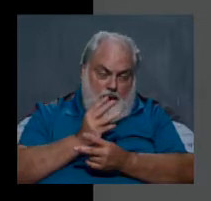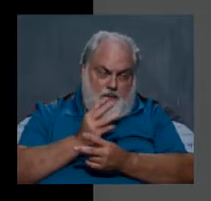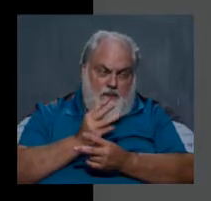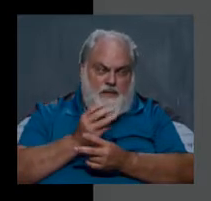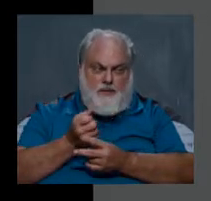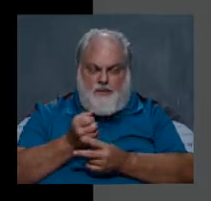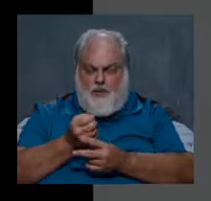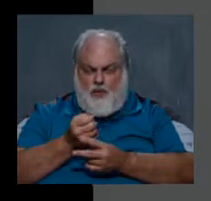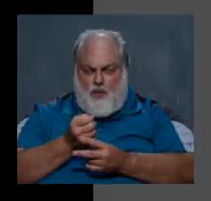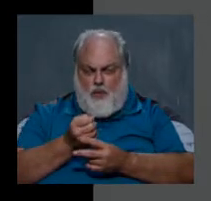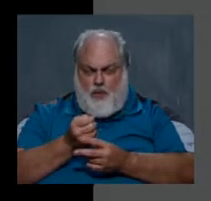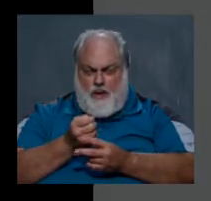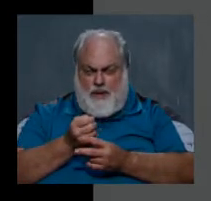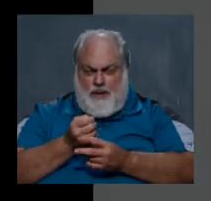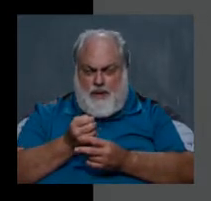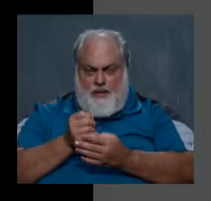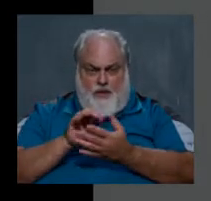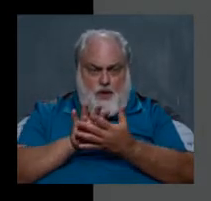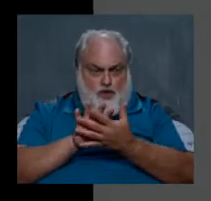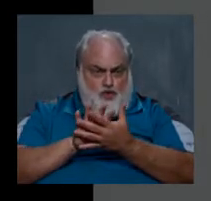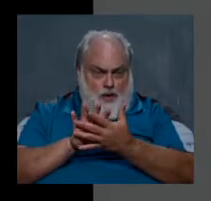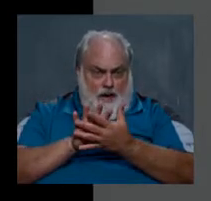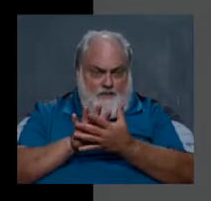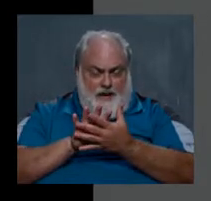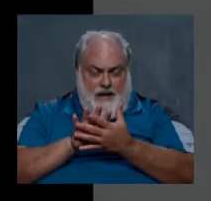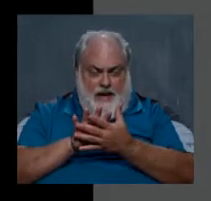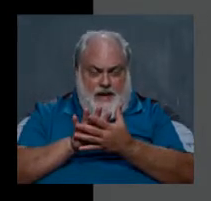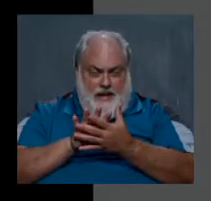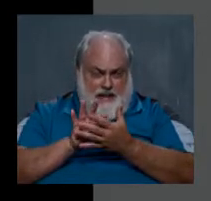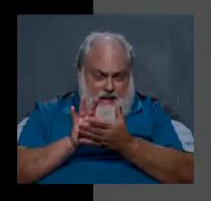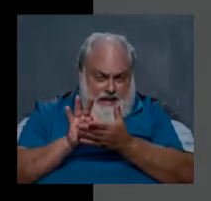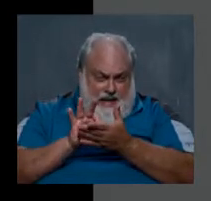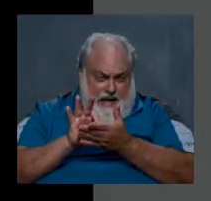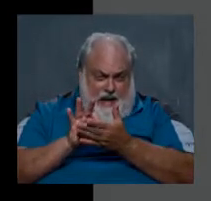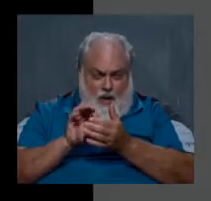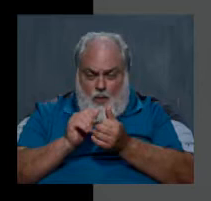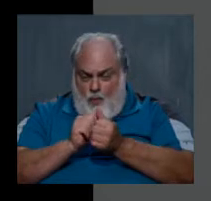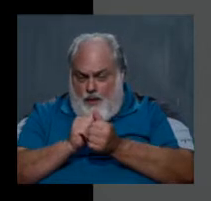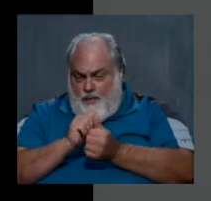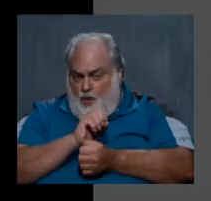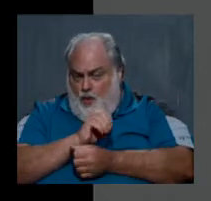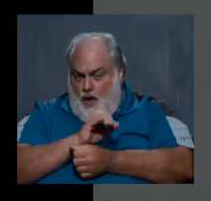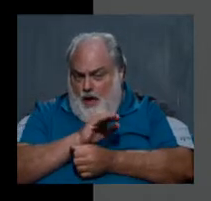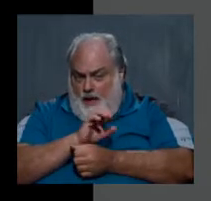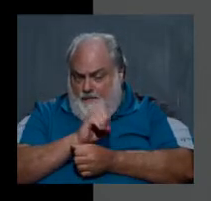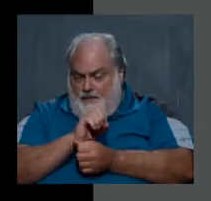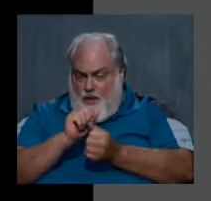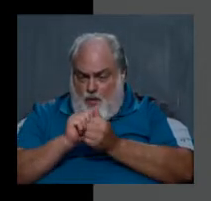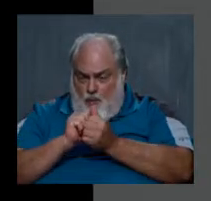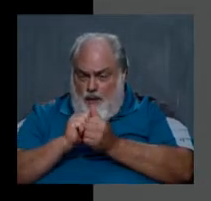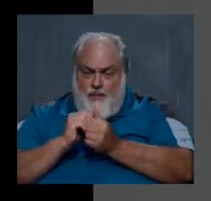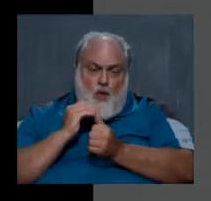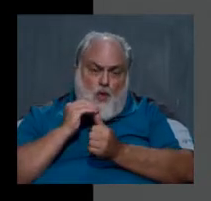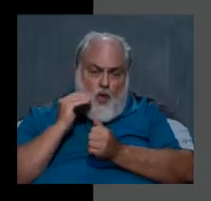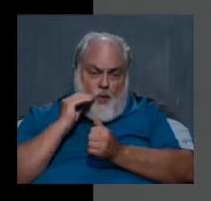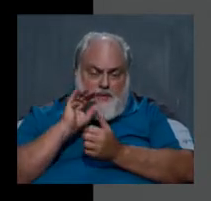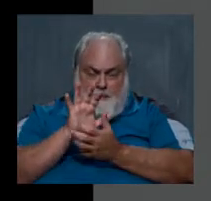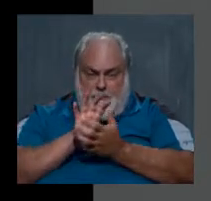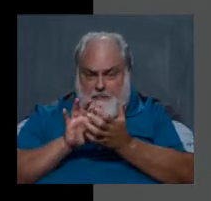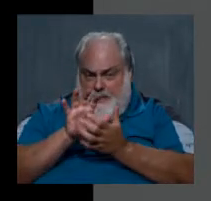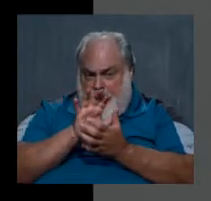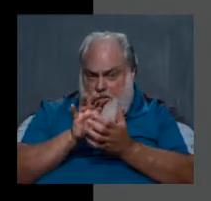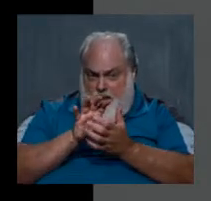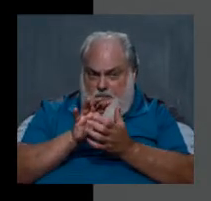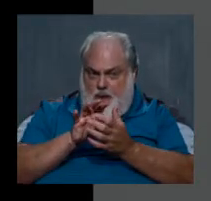So some of the traffic, the density issues there with office or other retail developments that could happen in that PCD